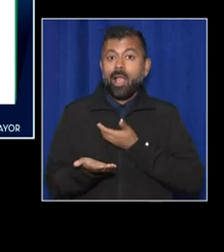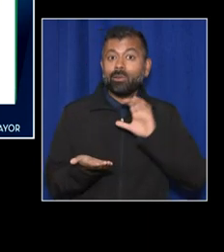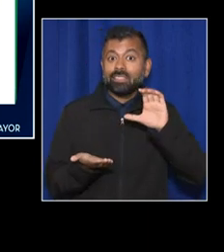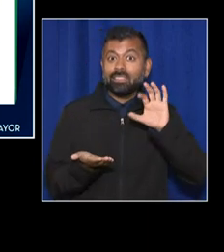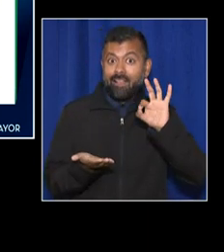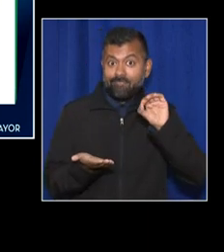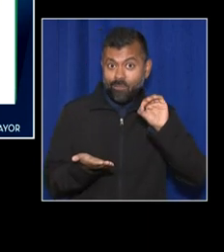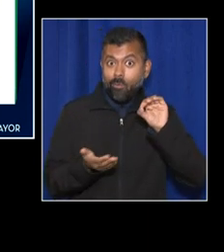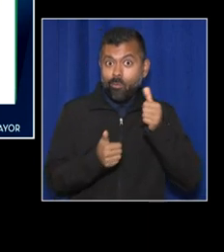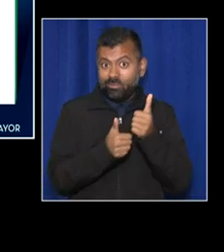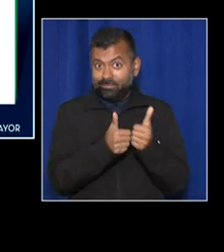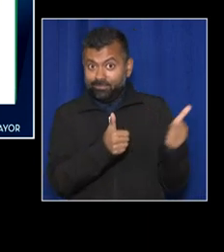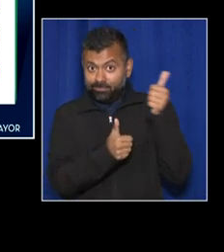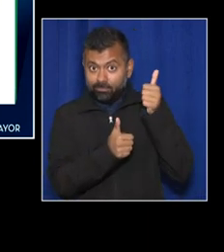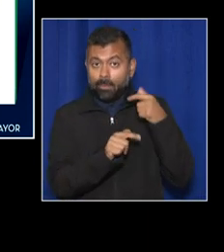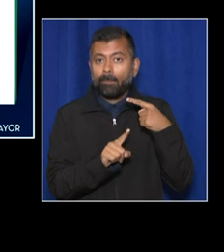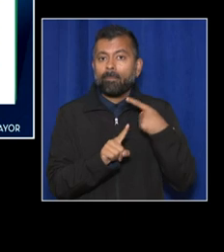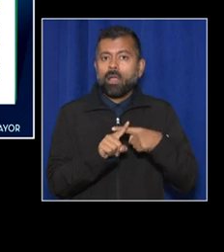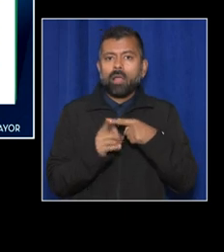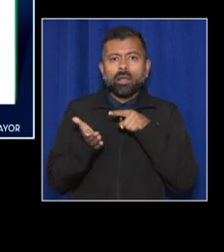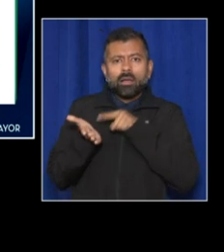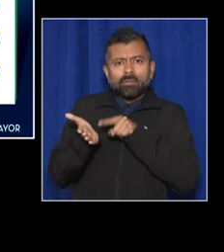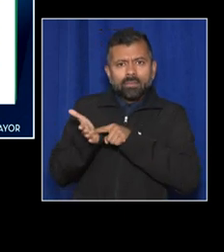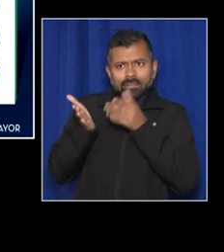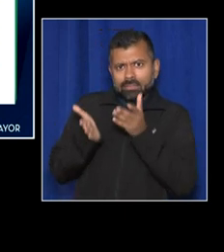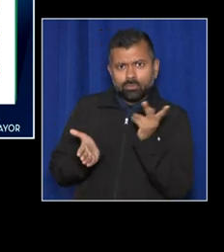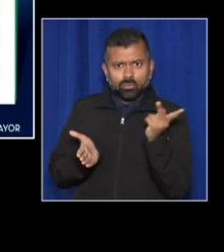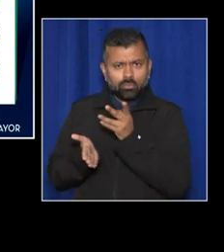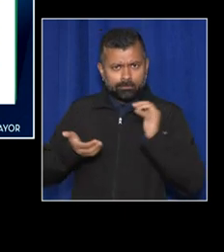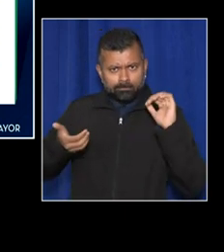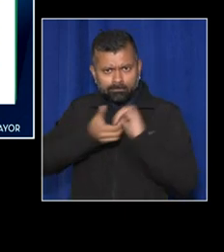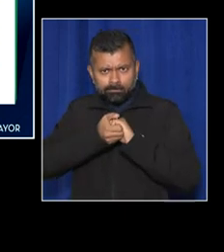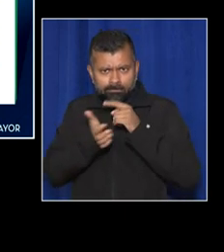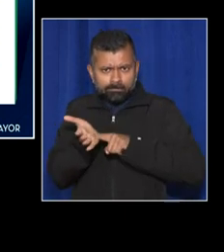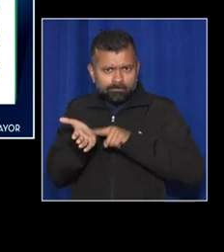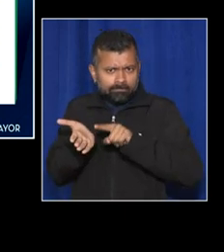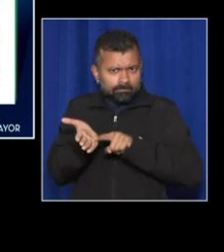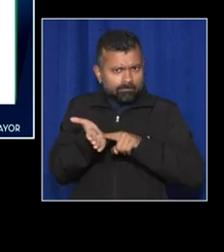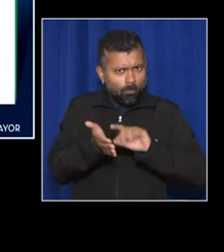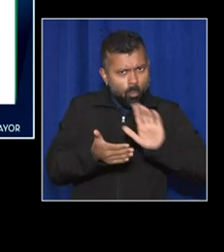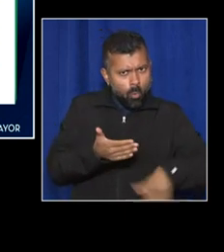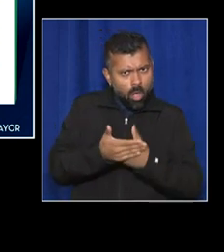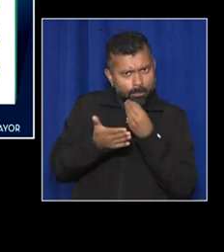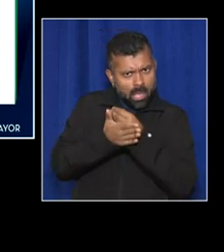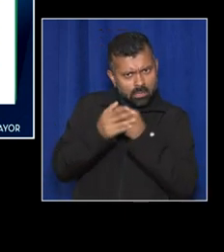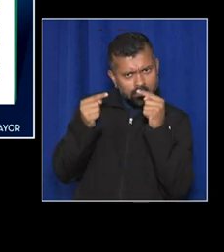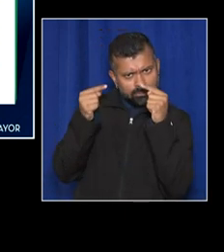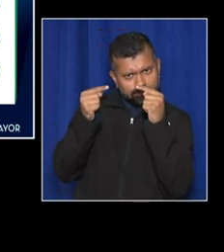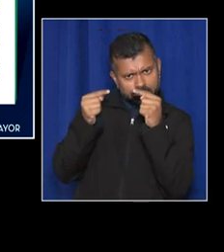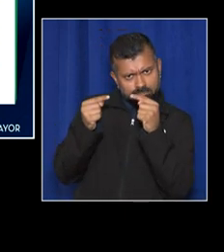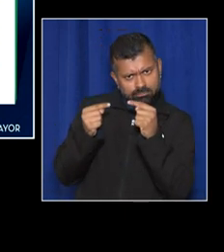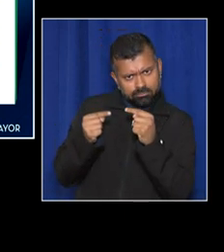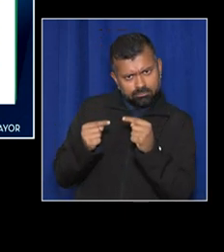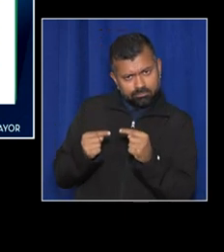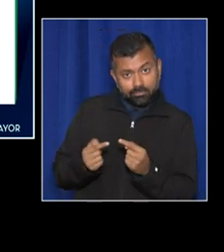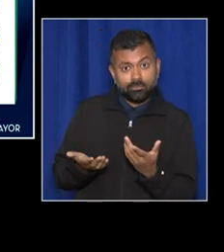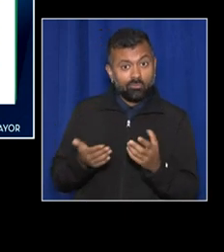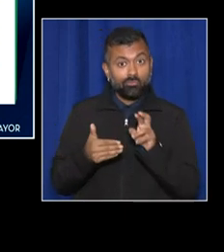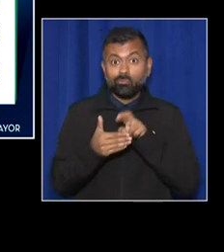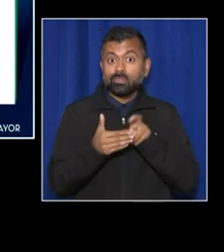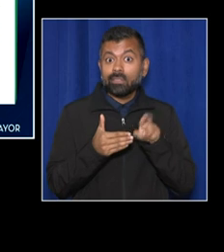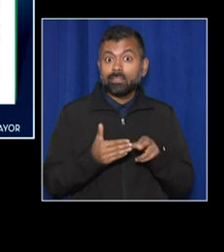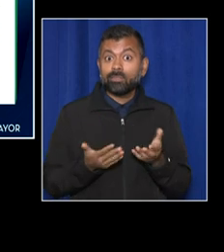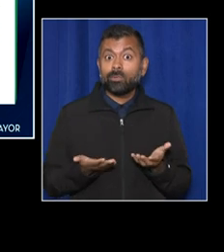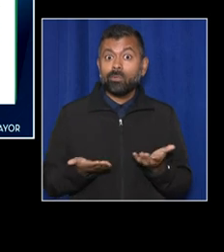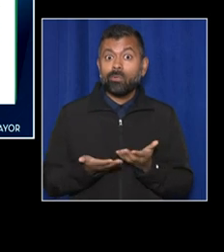this financial review demonstrated was that we closed 2024 with finances that are